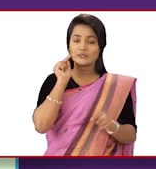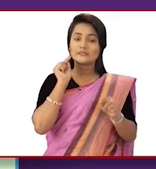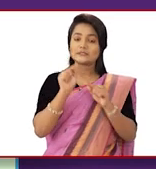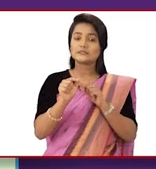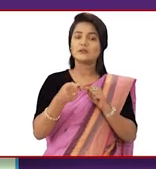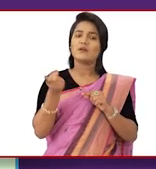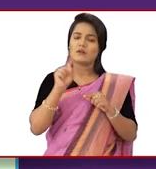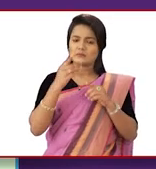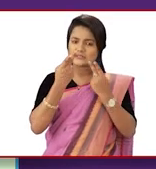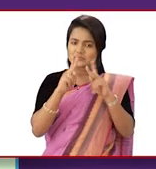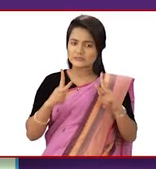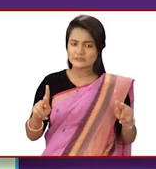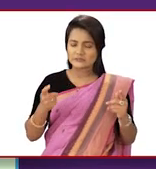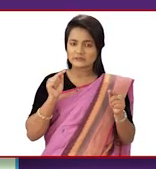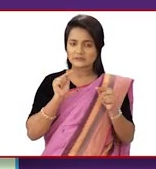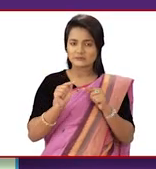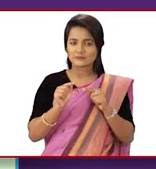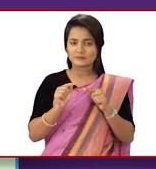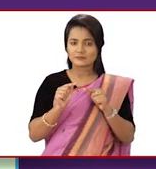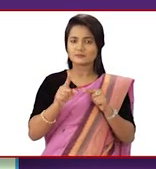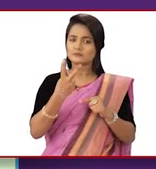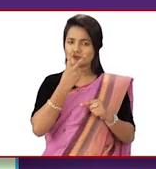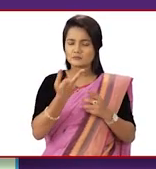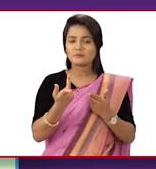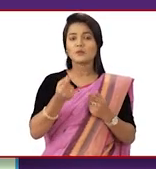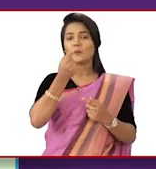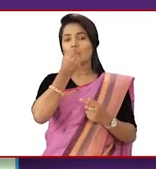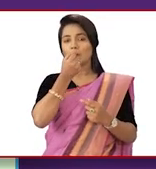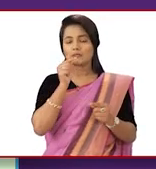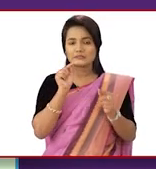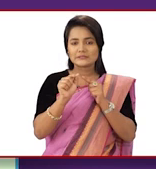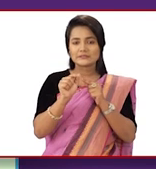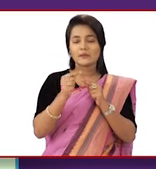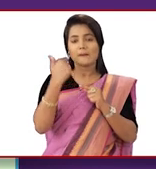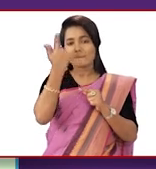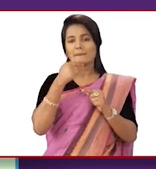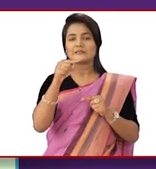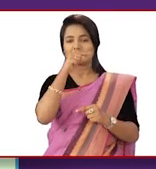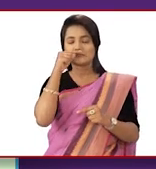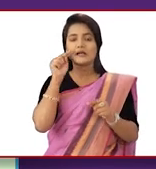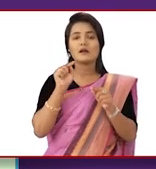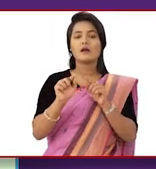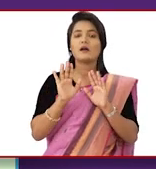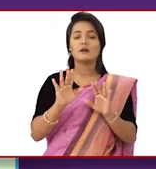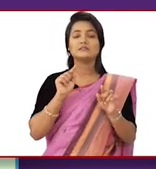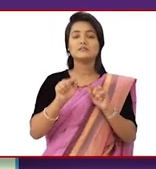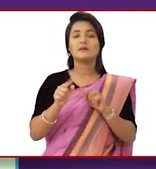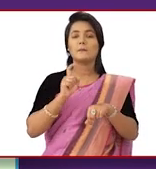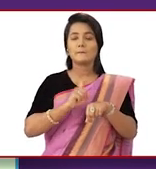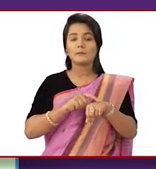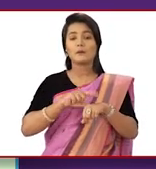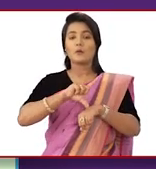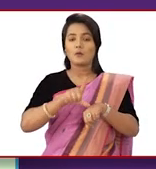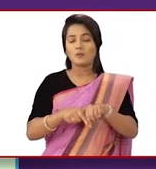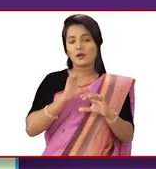often categorized as simps, as womanly men, and they're shamed. I think it's a very timely